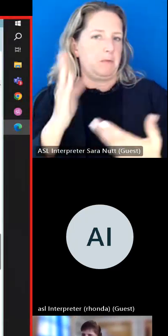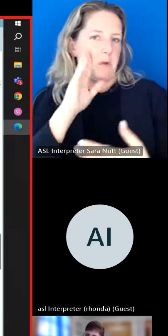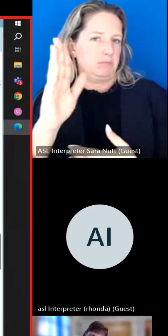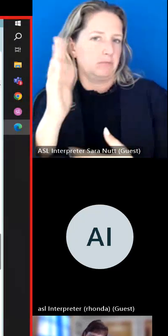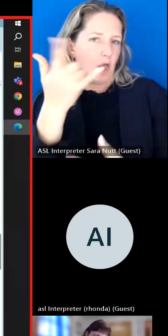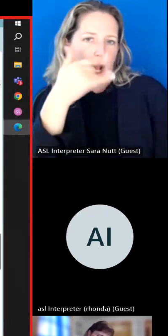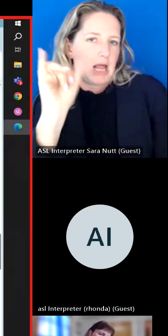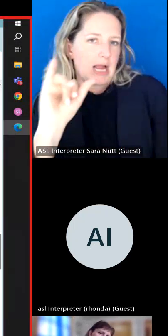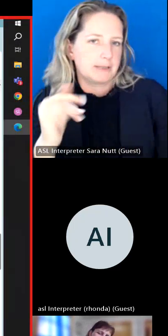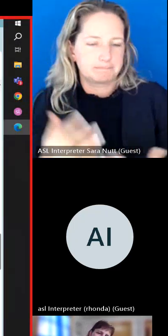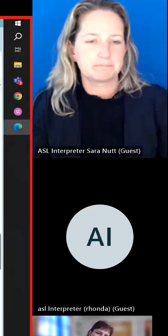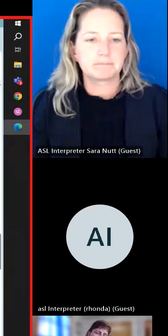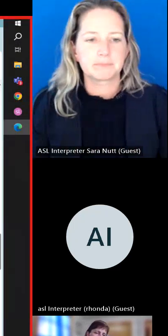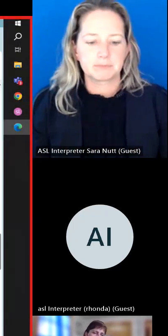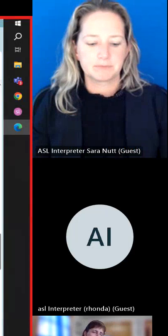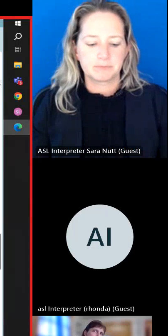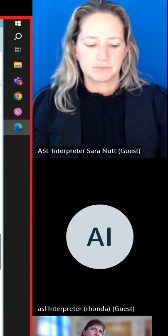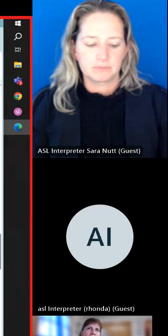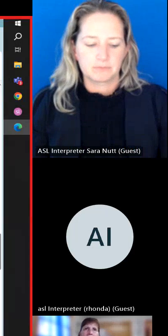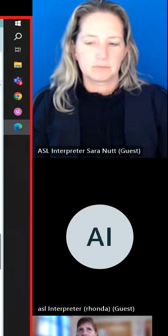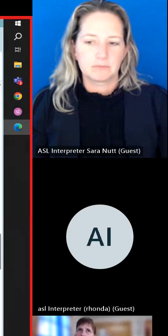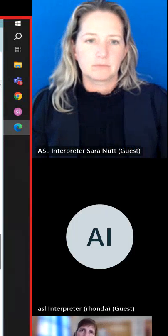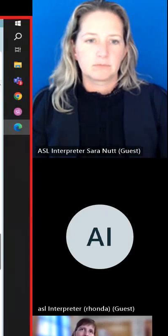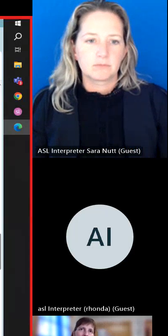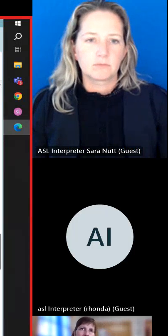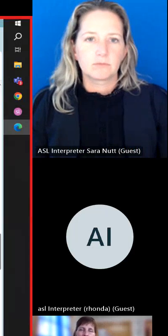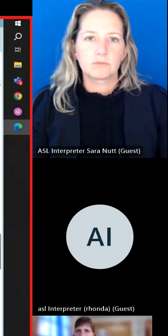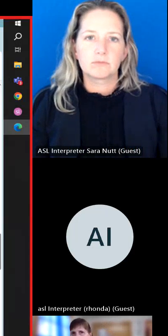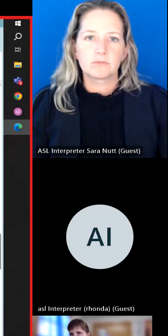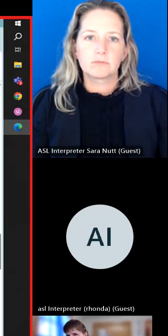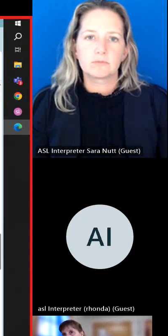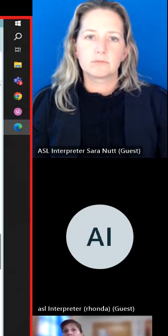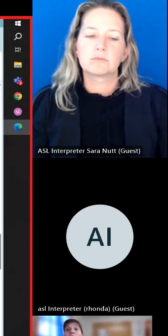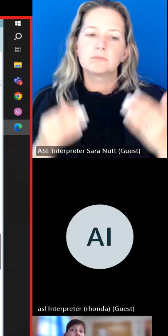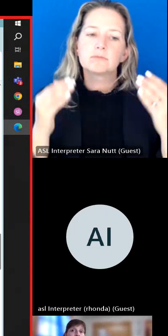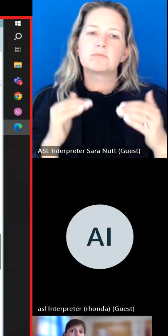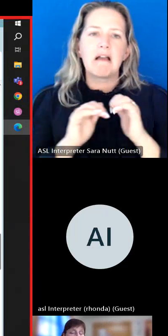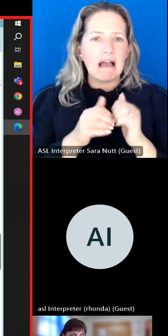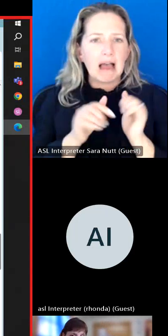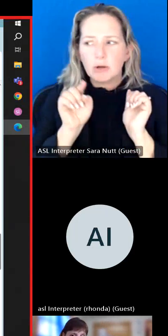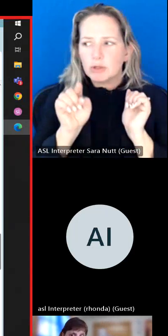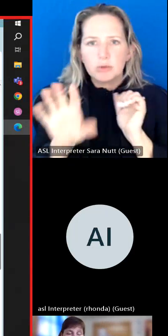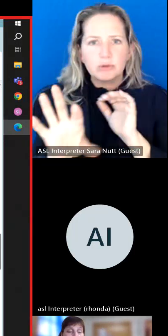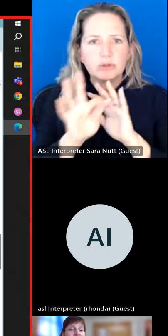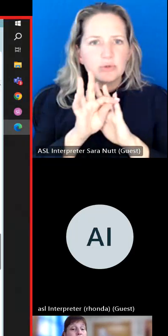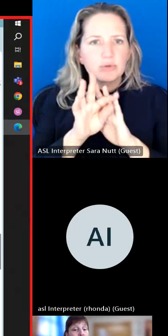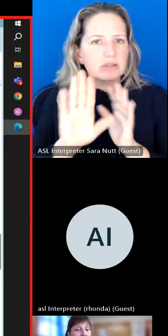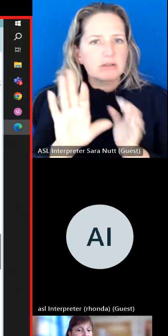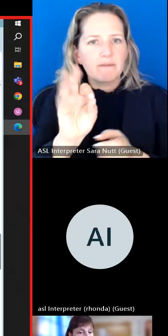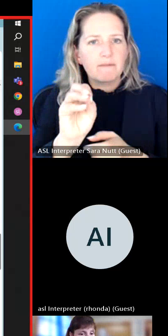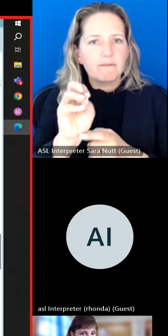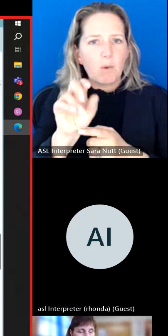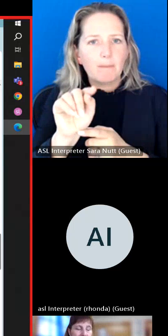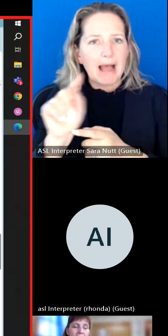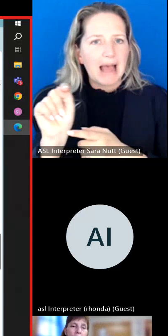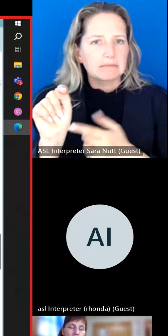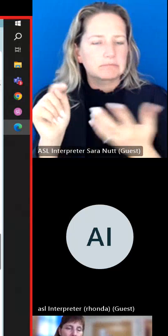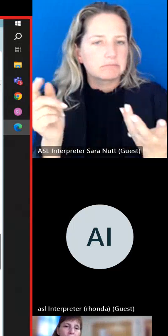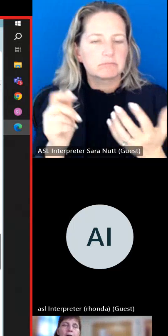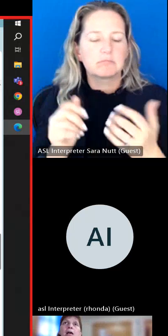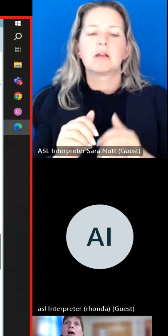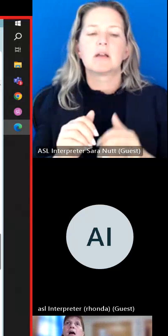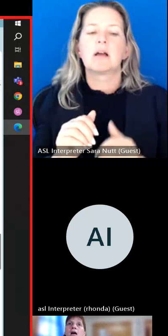So how do you choose the format to visualize your data? There's another author, his name is Dave Parody, and